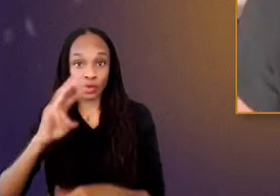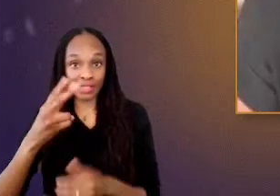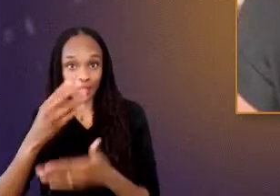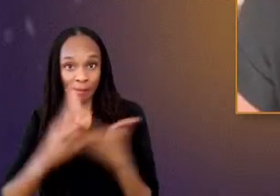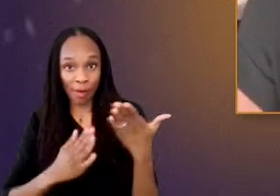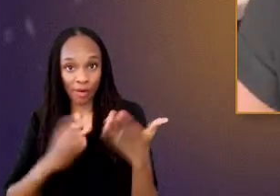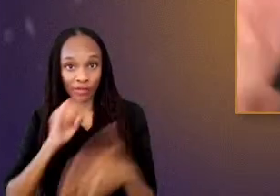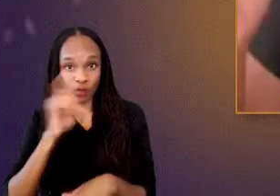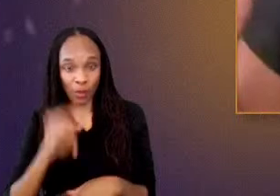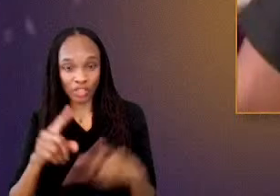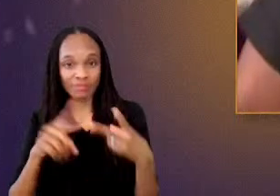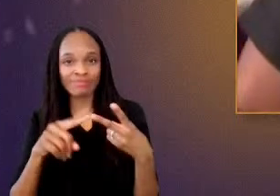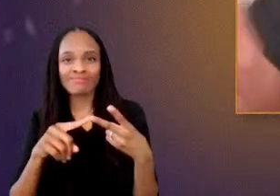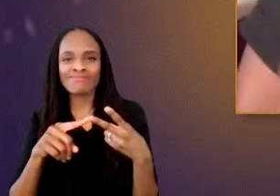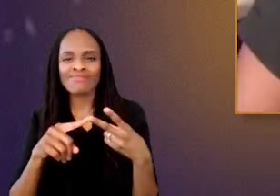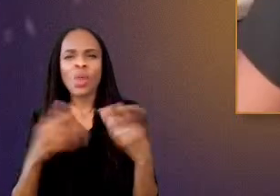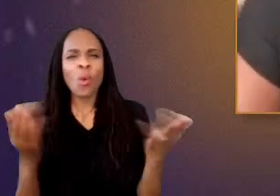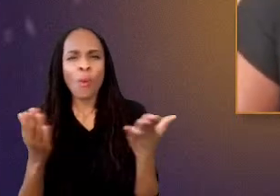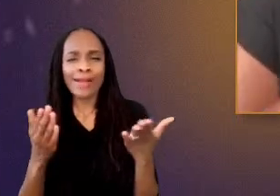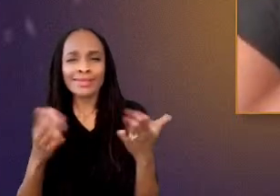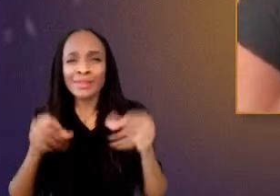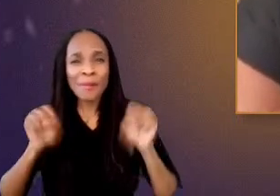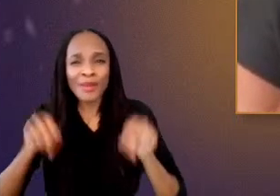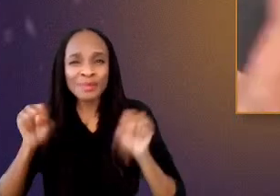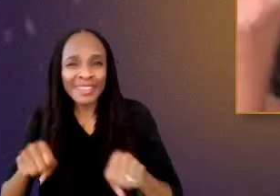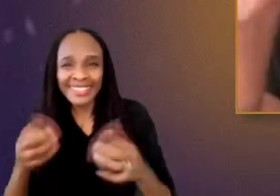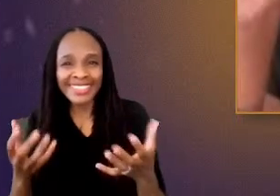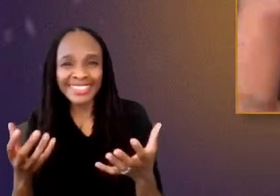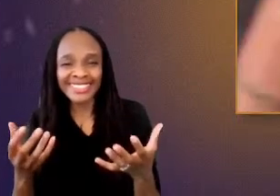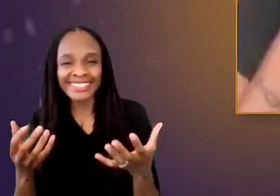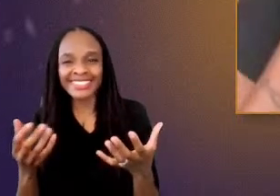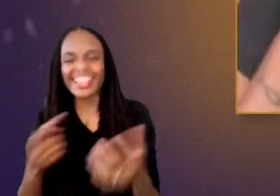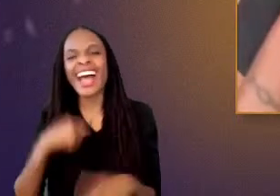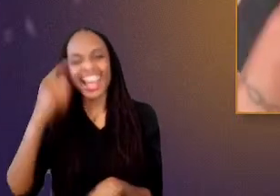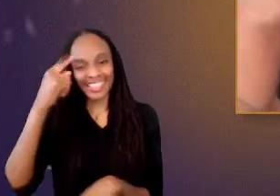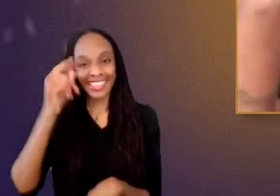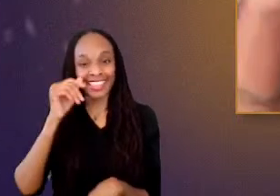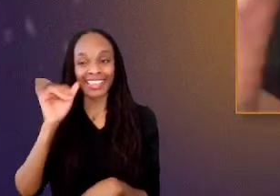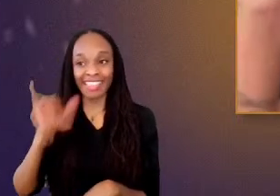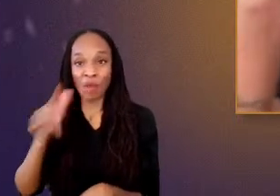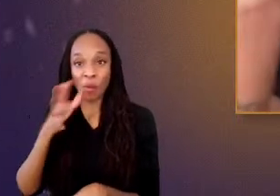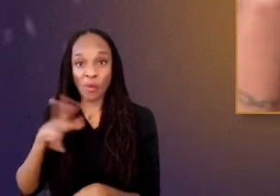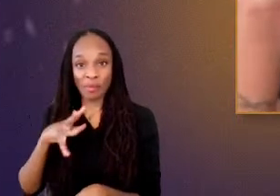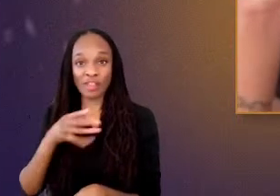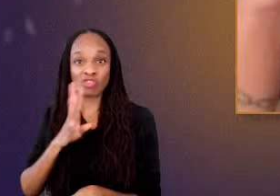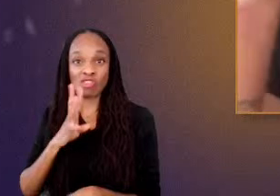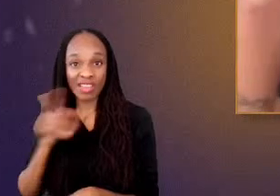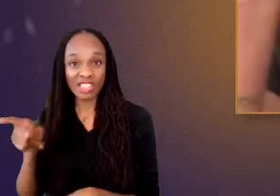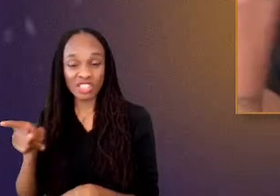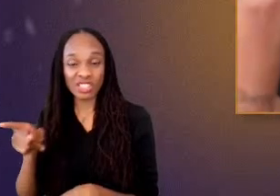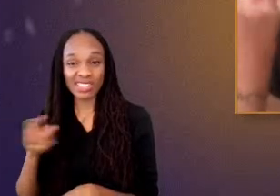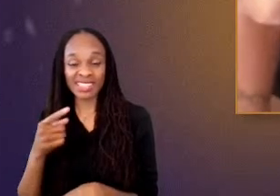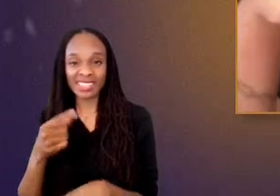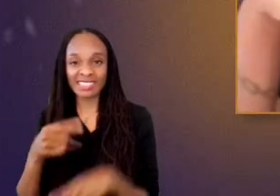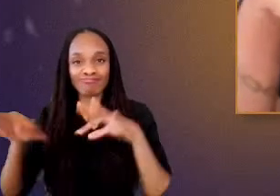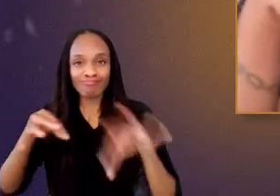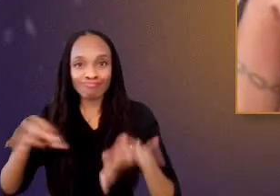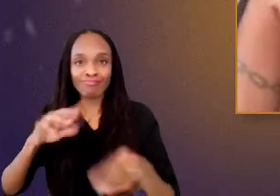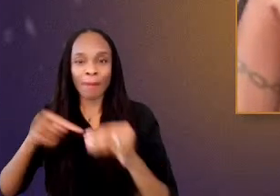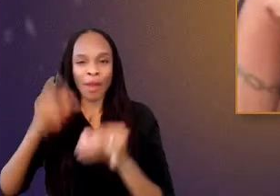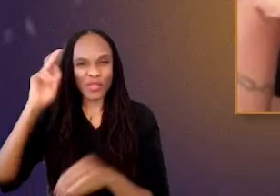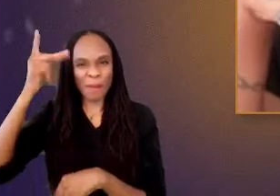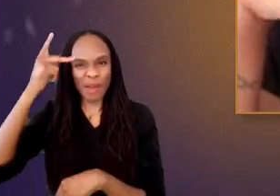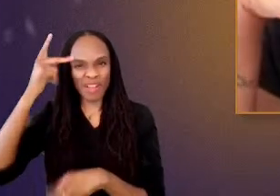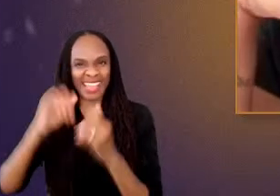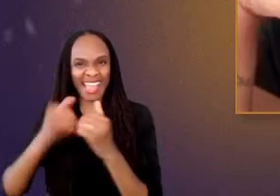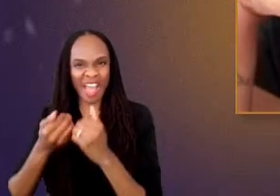question is like, what are the possibilities? Because I think she laid out a lot of the, you know, sort of the politics that go into getting